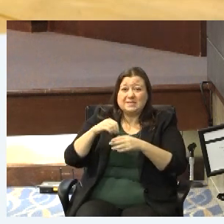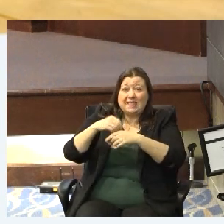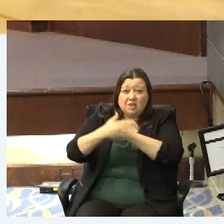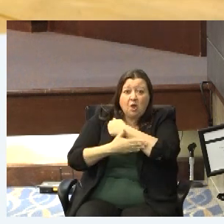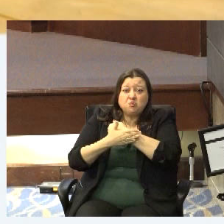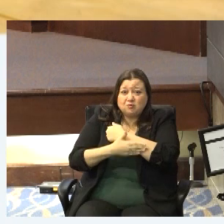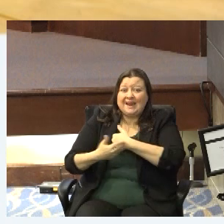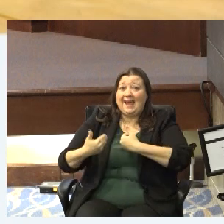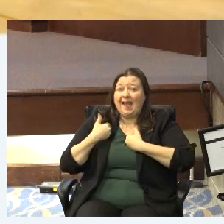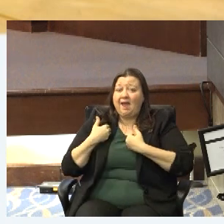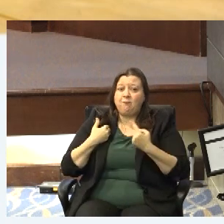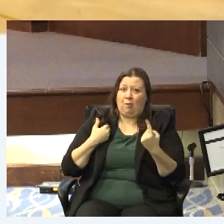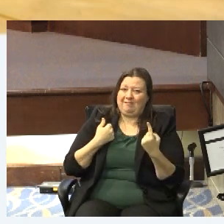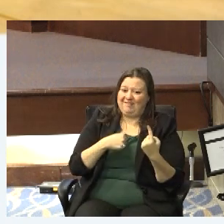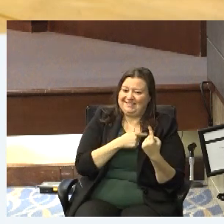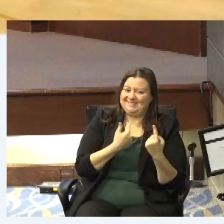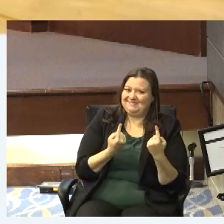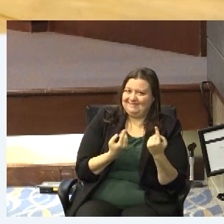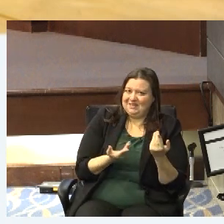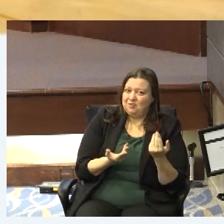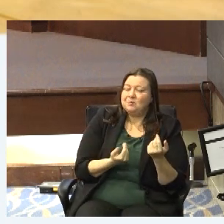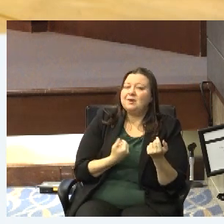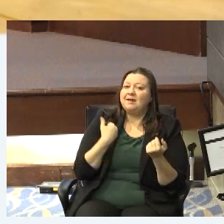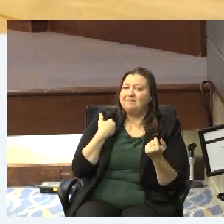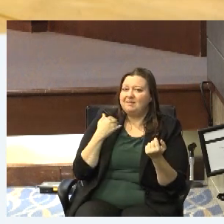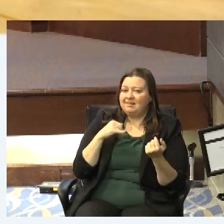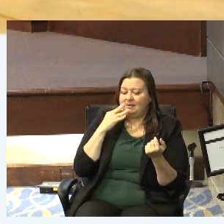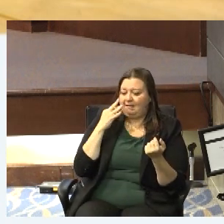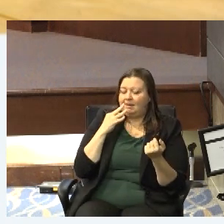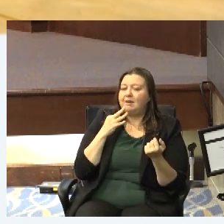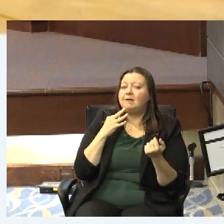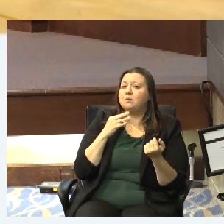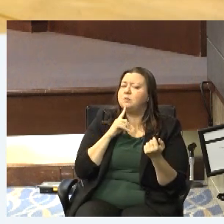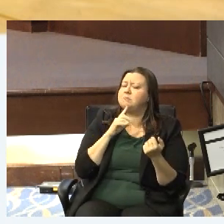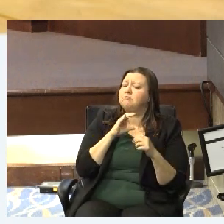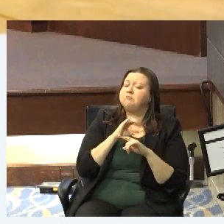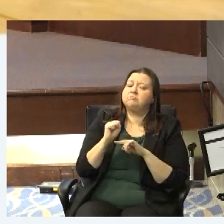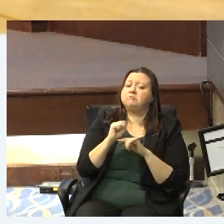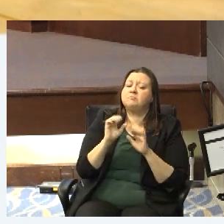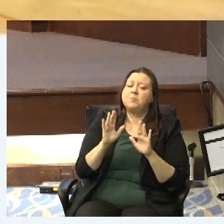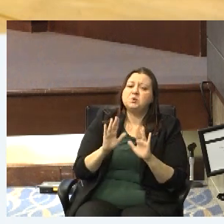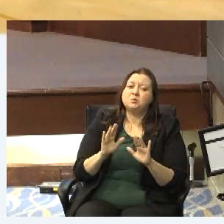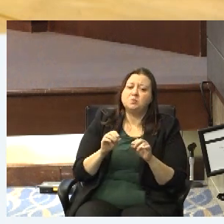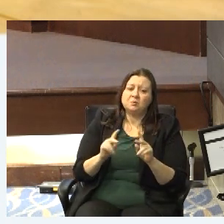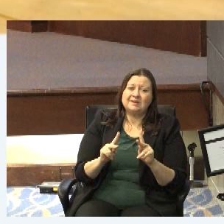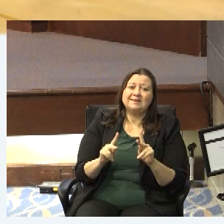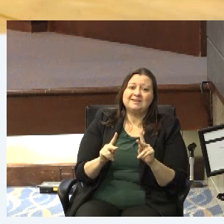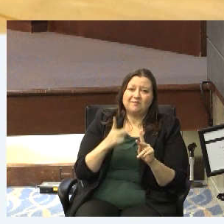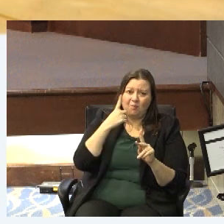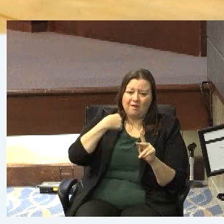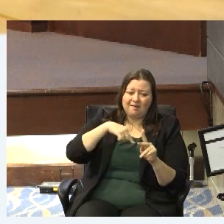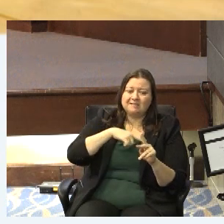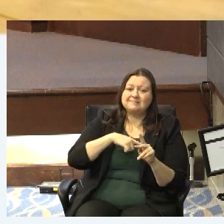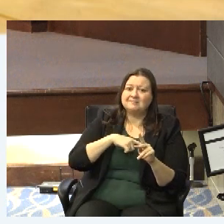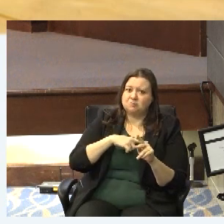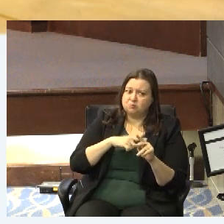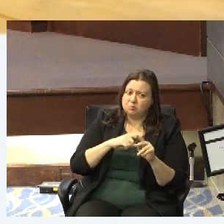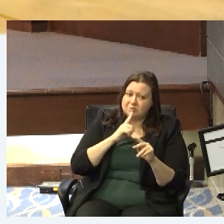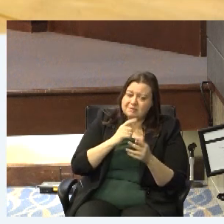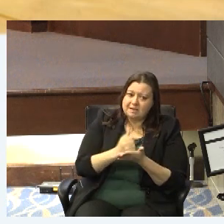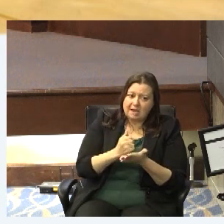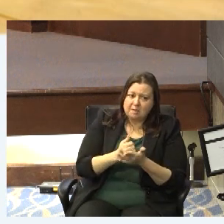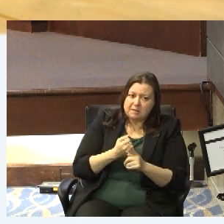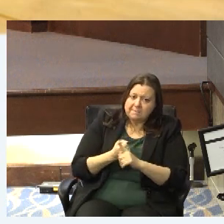country to have this species, and it's an incredible opportunity for us to make significant,